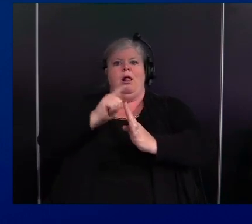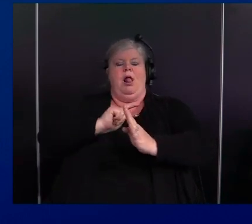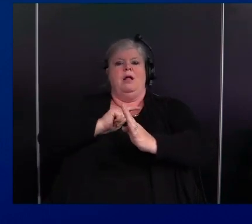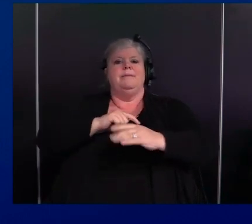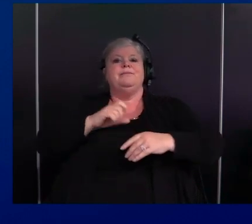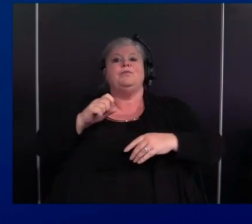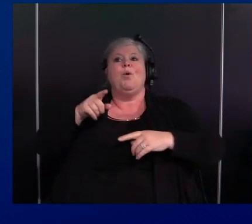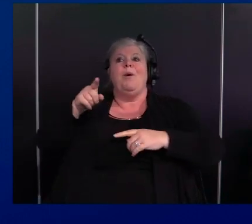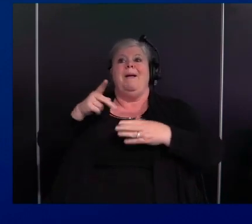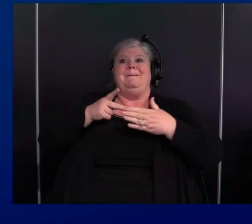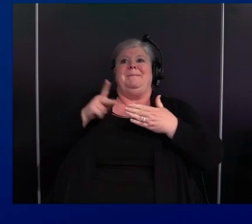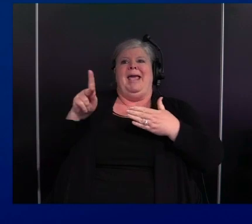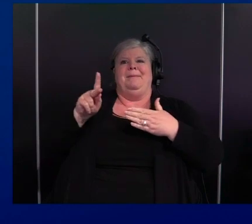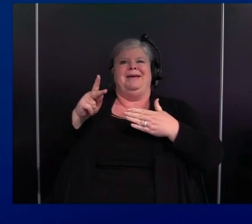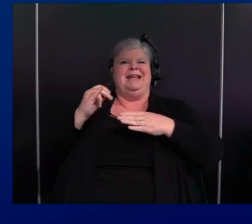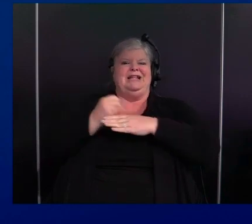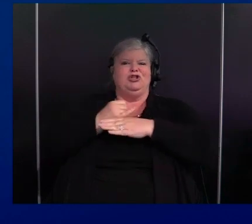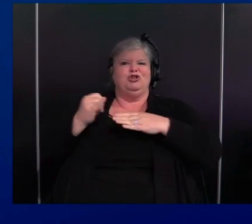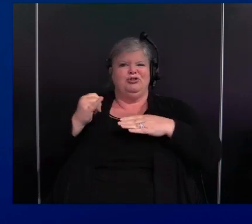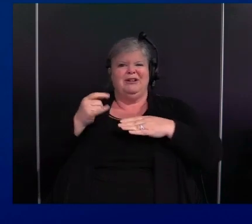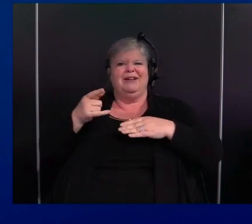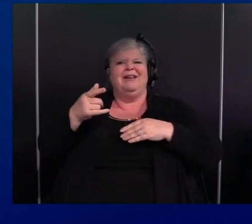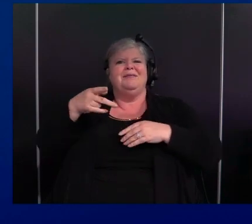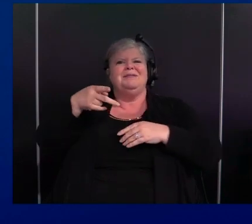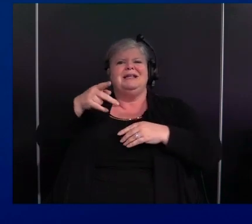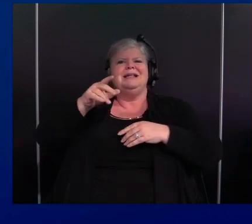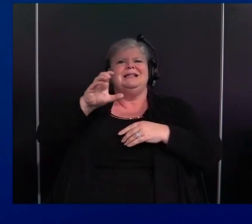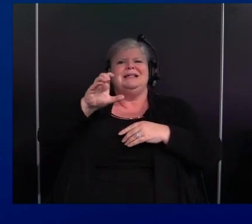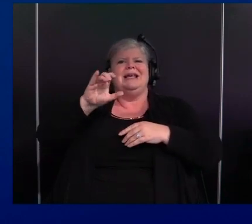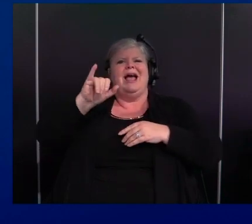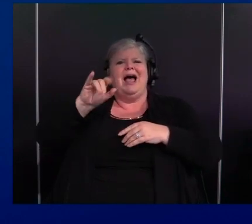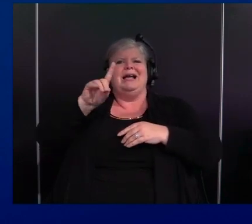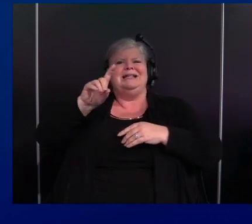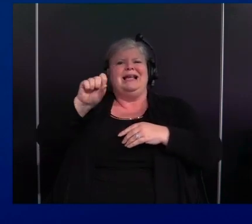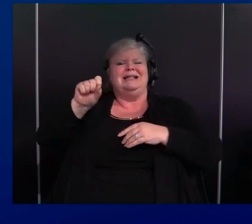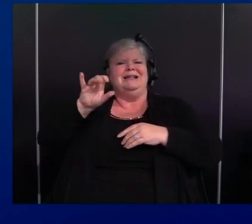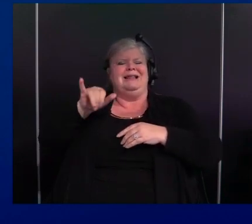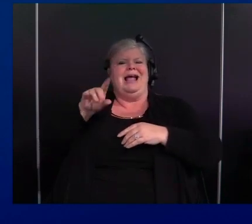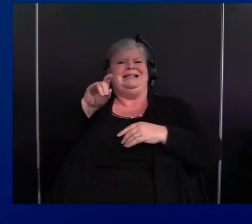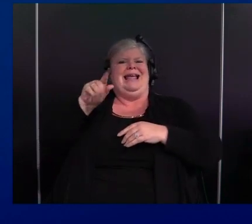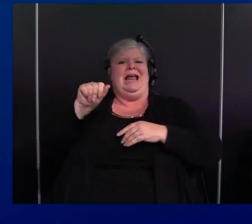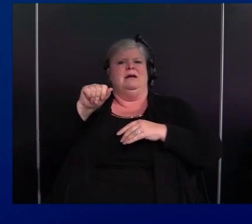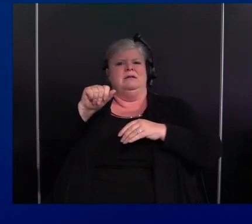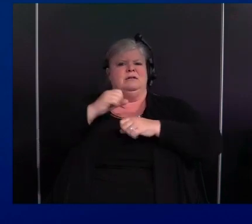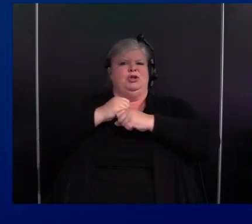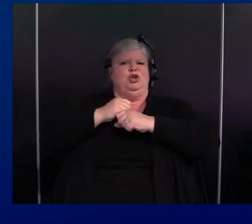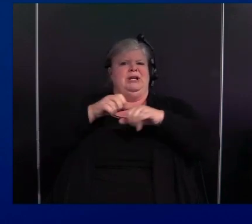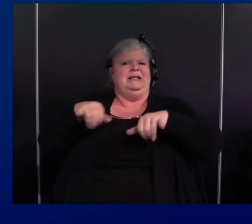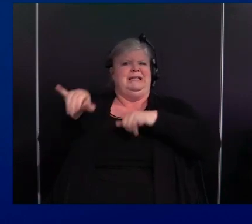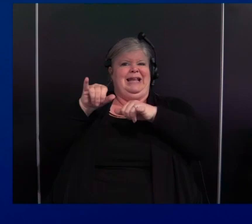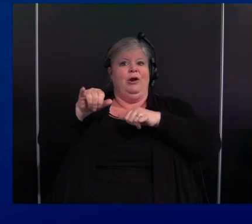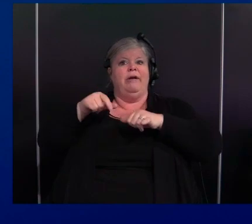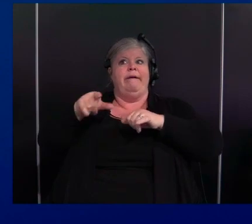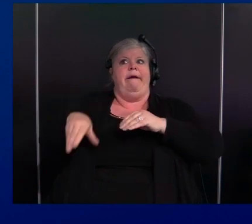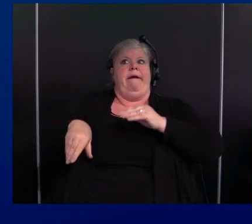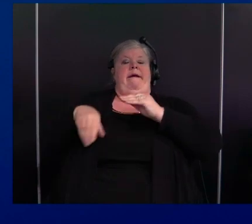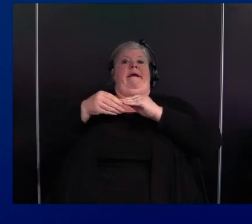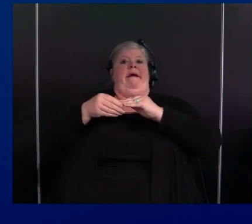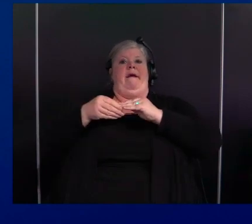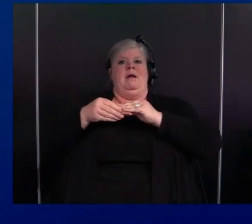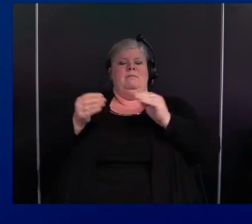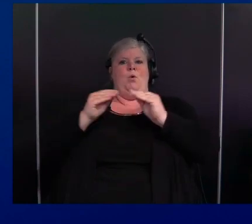put together, you might have heard of PCI DSS, so the data security standard. Yeah. They've got additional standards for these point of